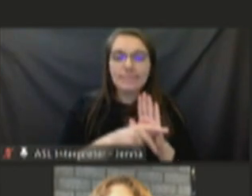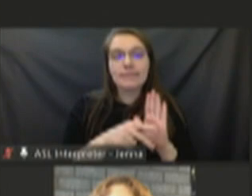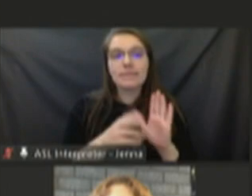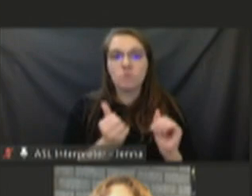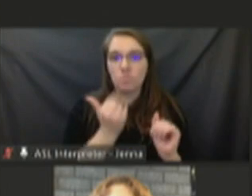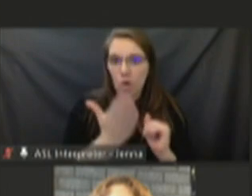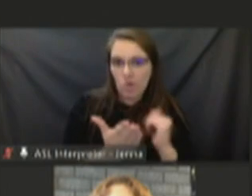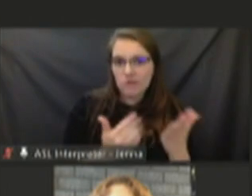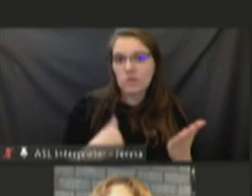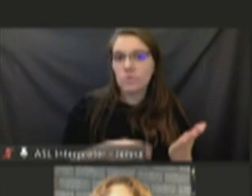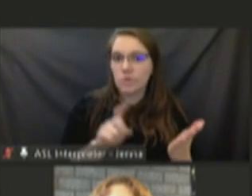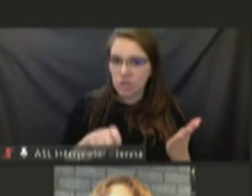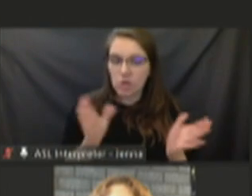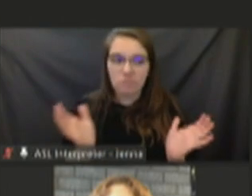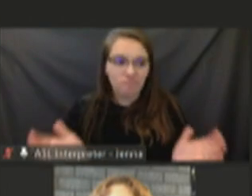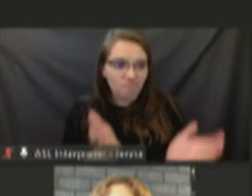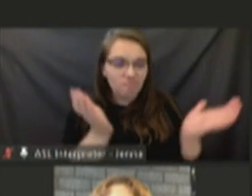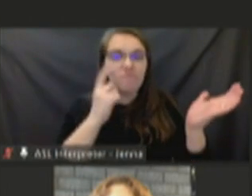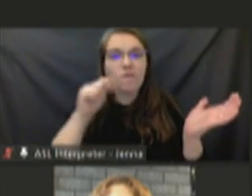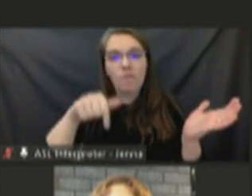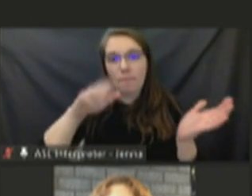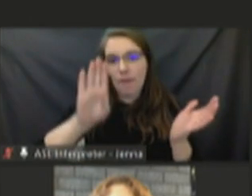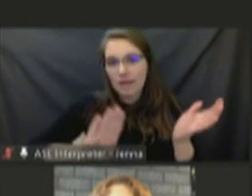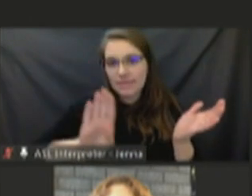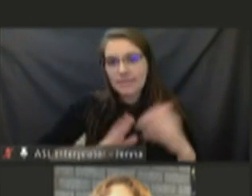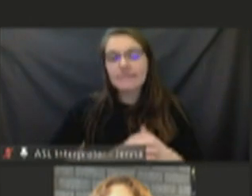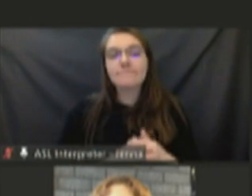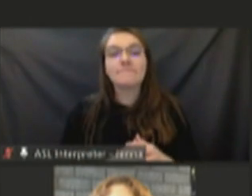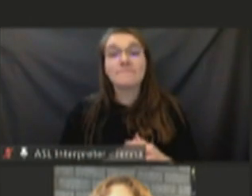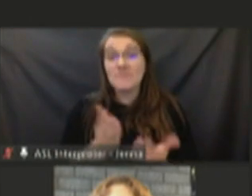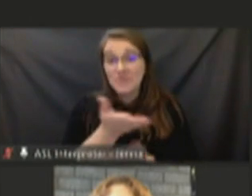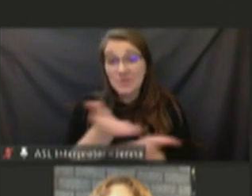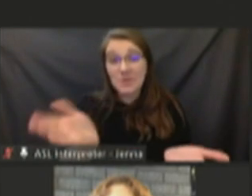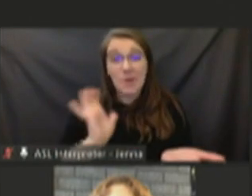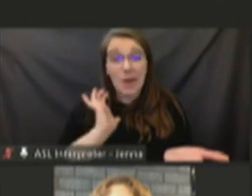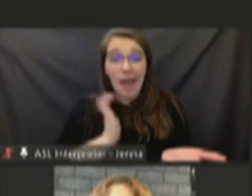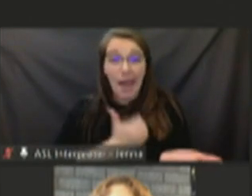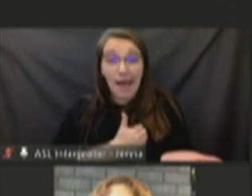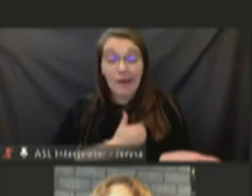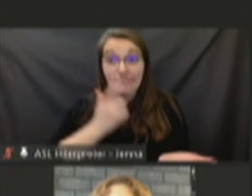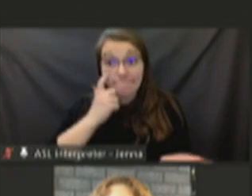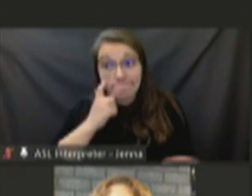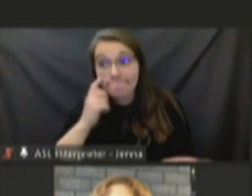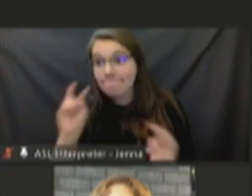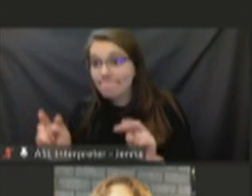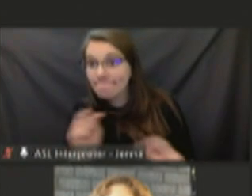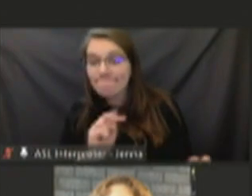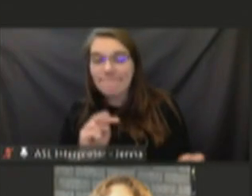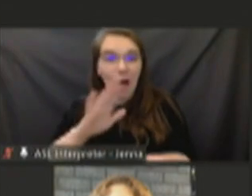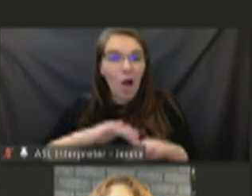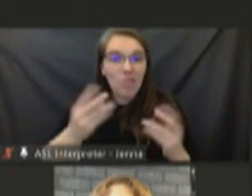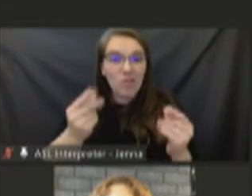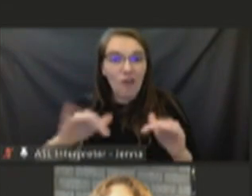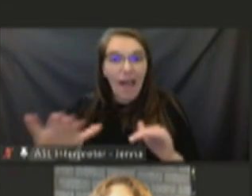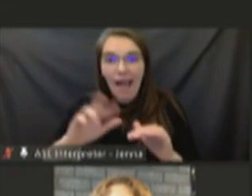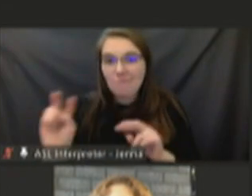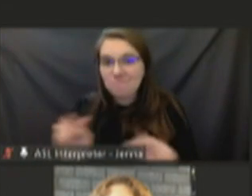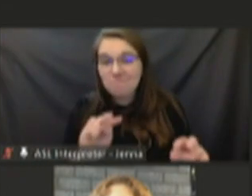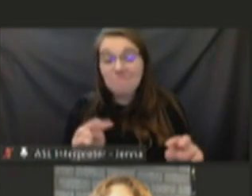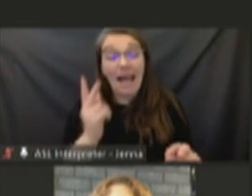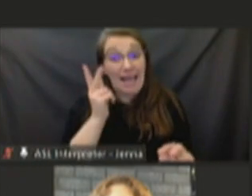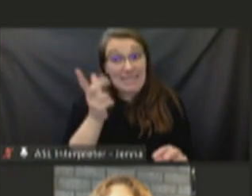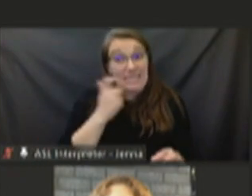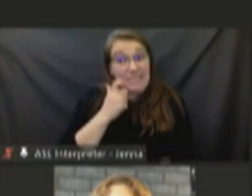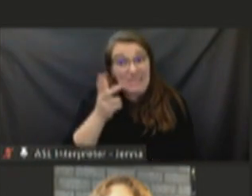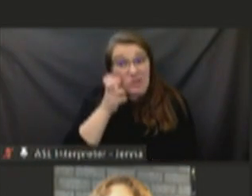Boston. You are our ears on the ground, and I've heard of some of the policy visions that you've